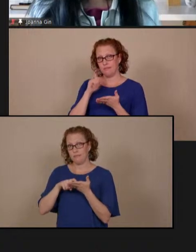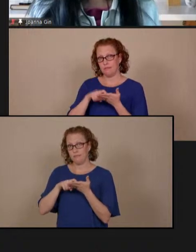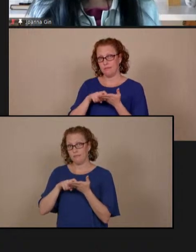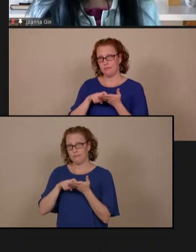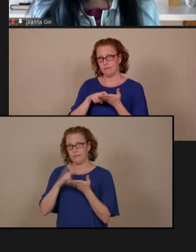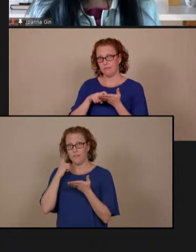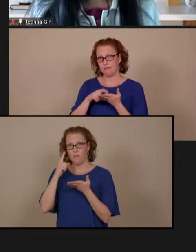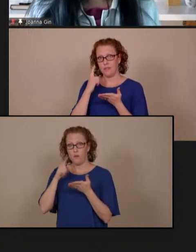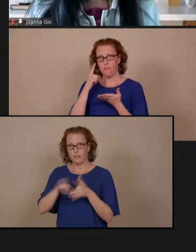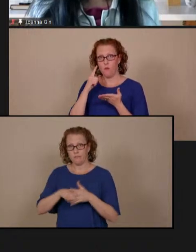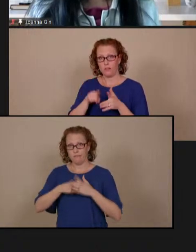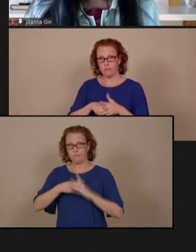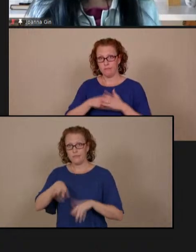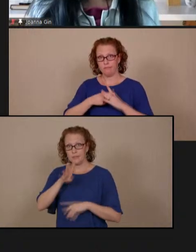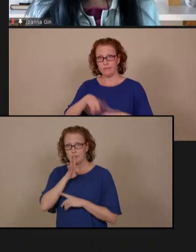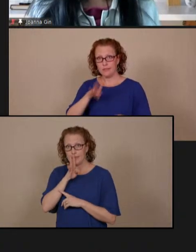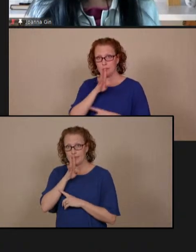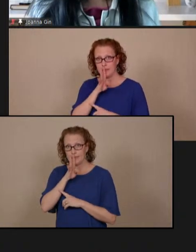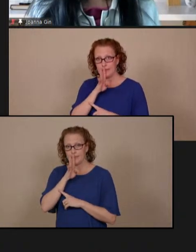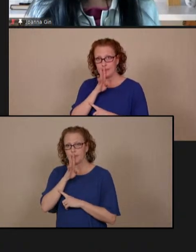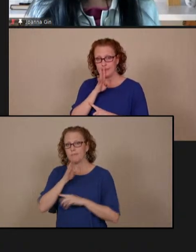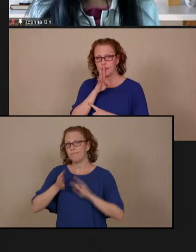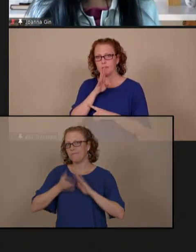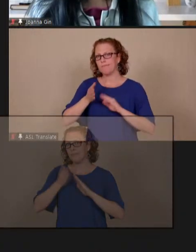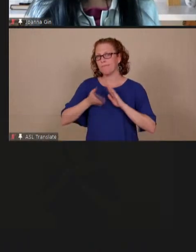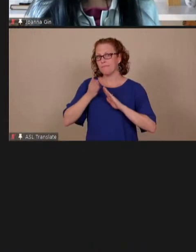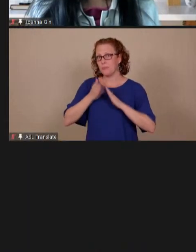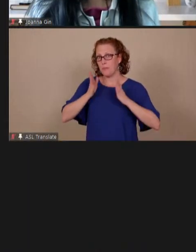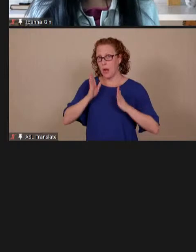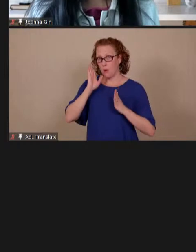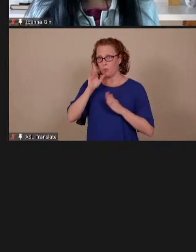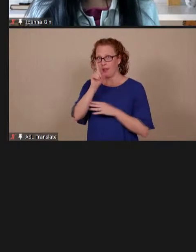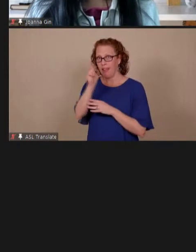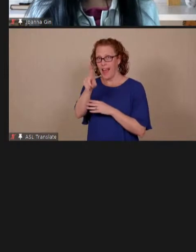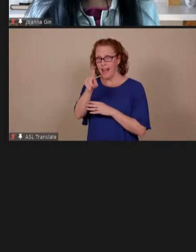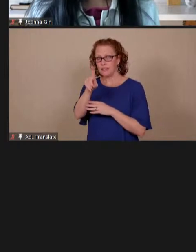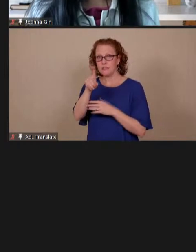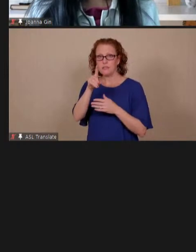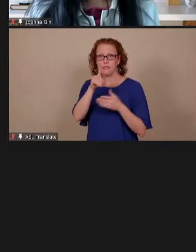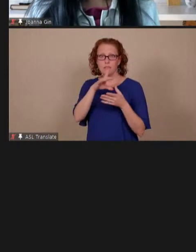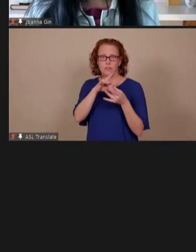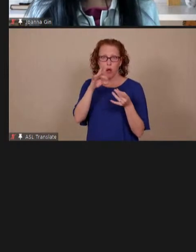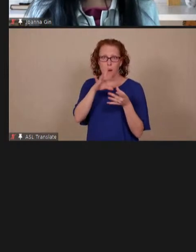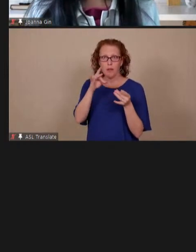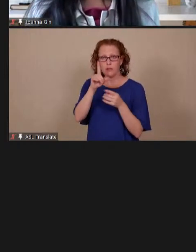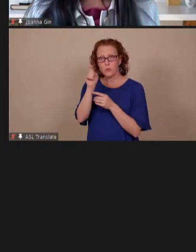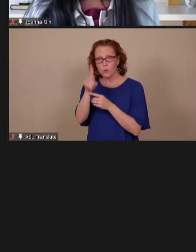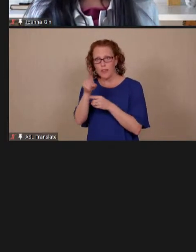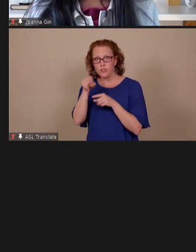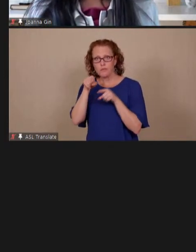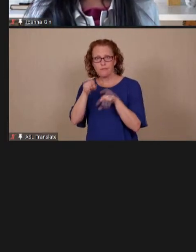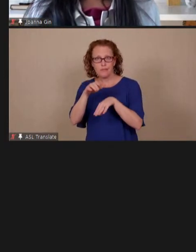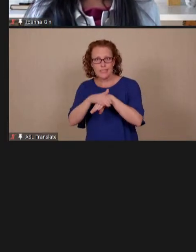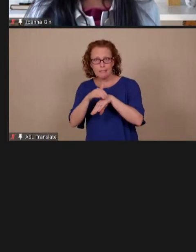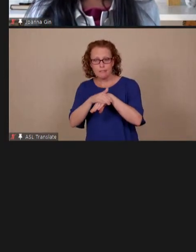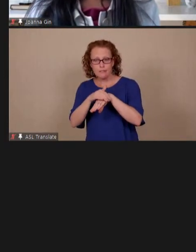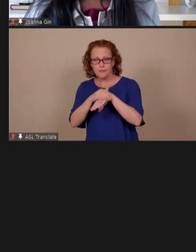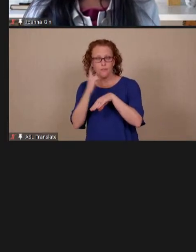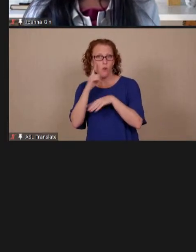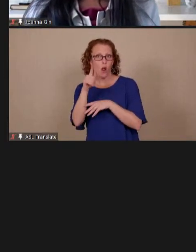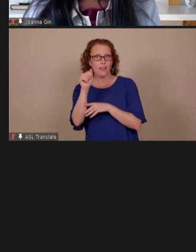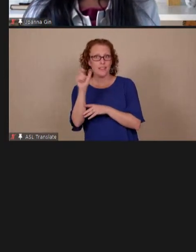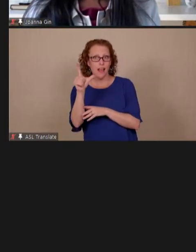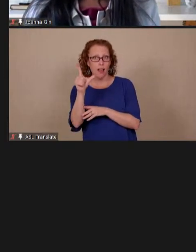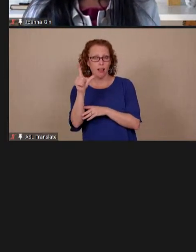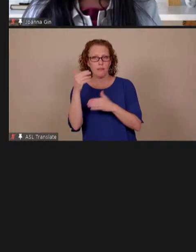ask you whether you have a question or comment in English. For ASL translation, please type your question in